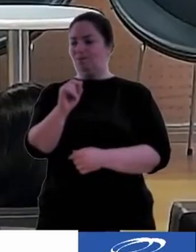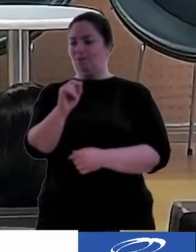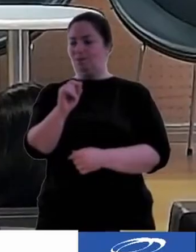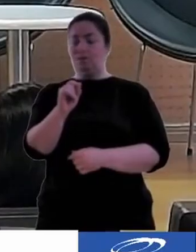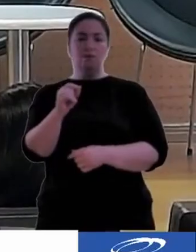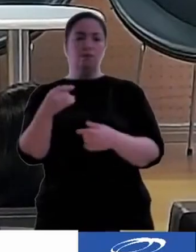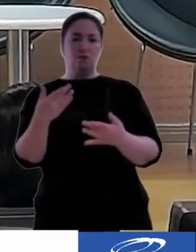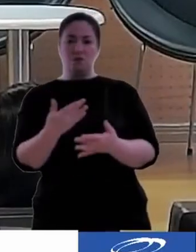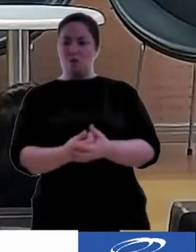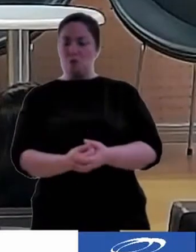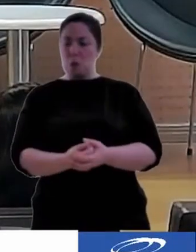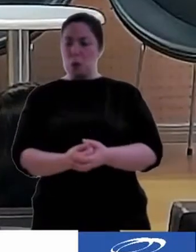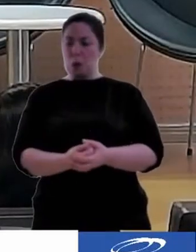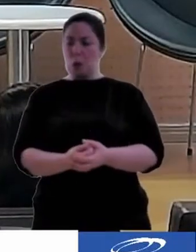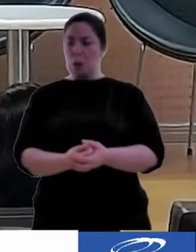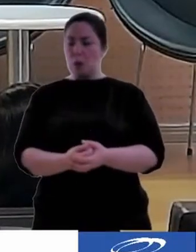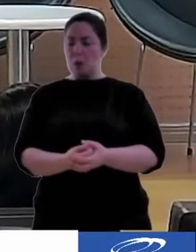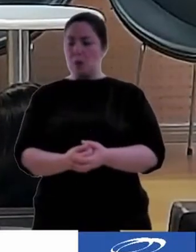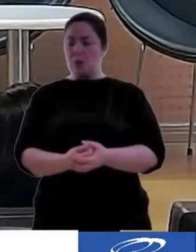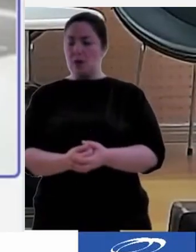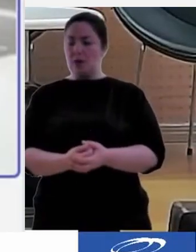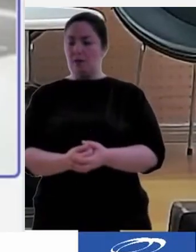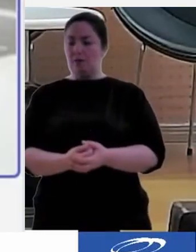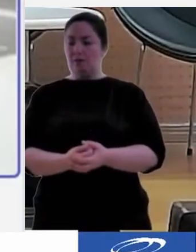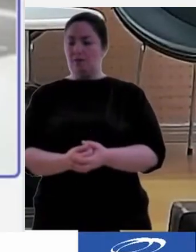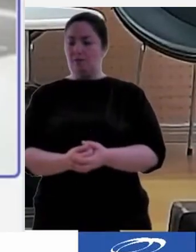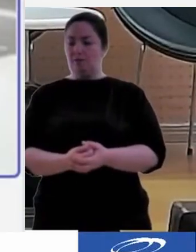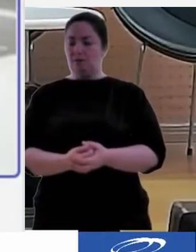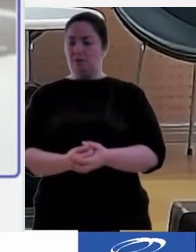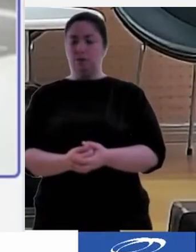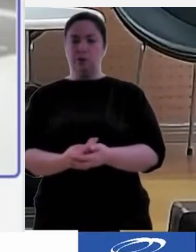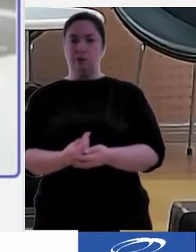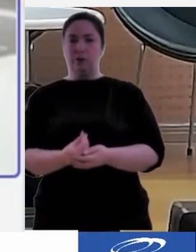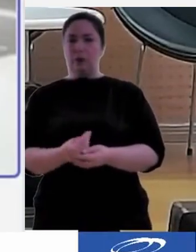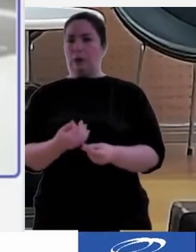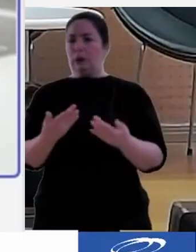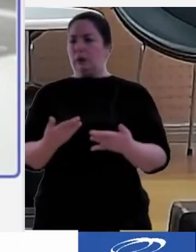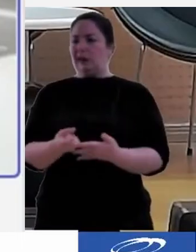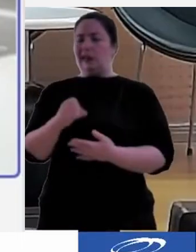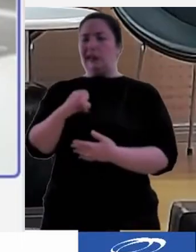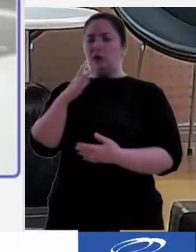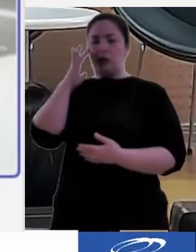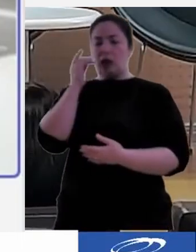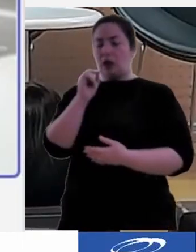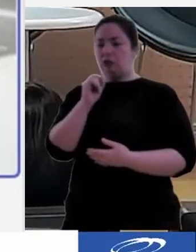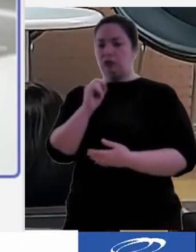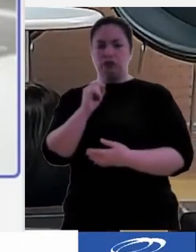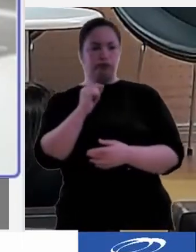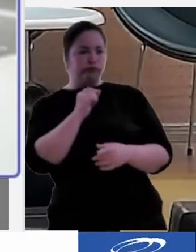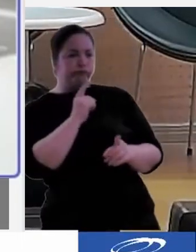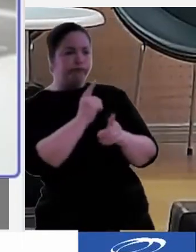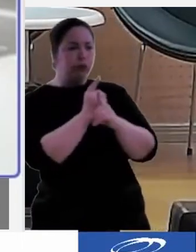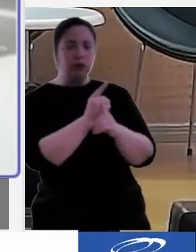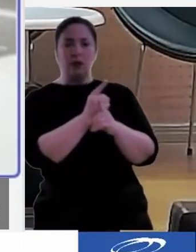of that. If you would not have a concern that you found the wrong organism, I suppose you could